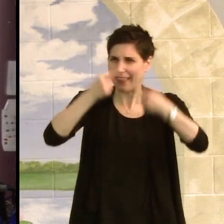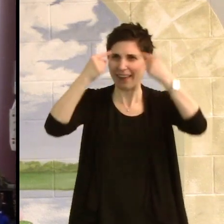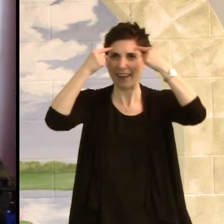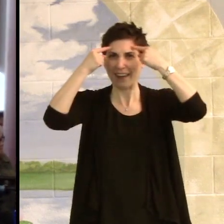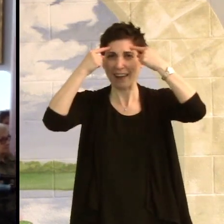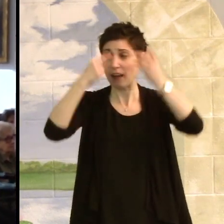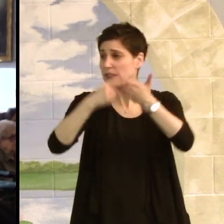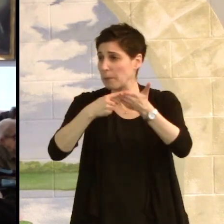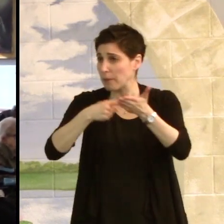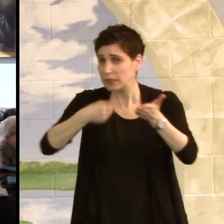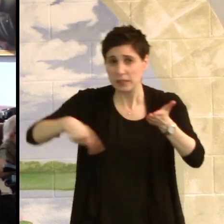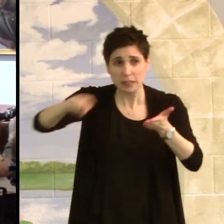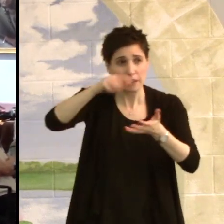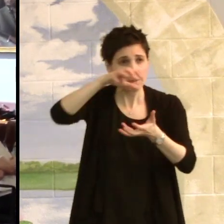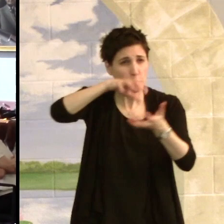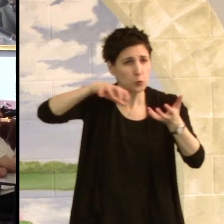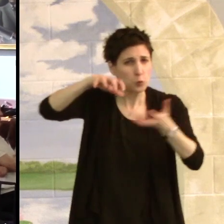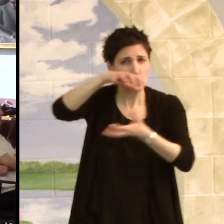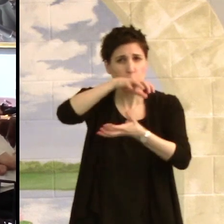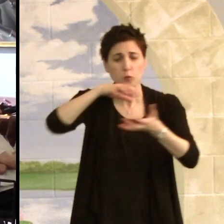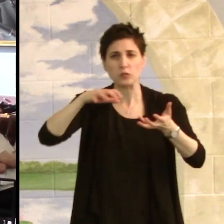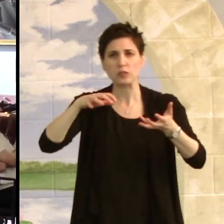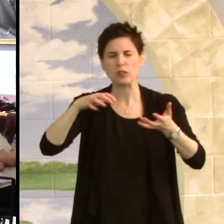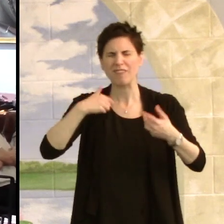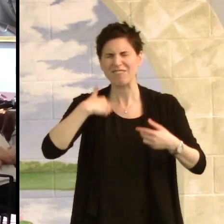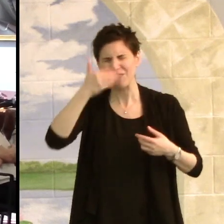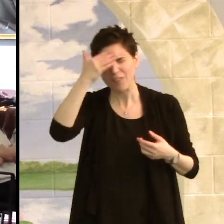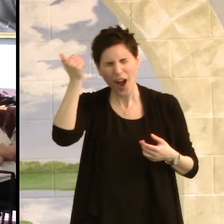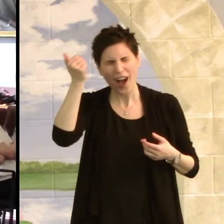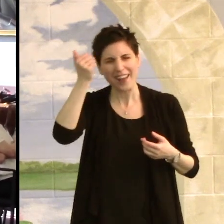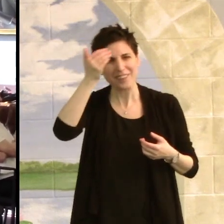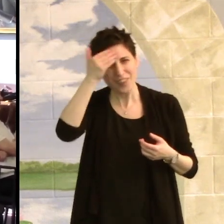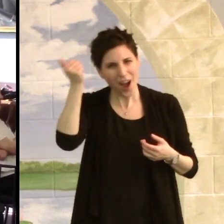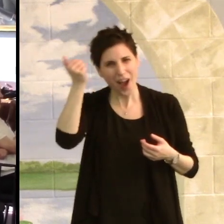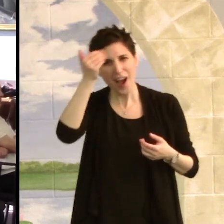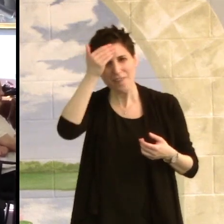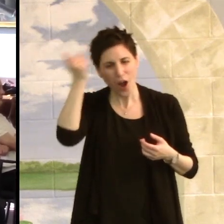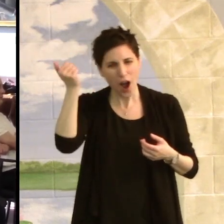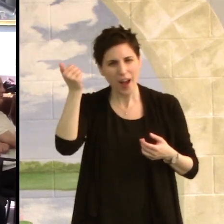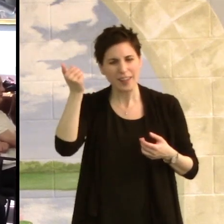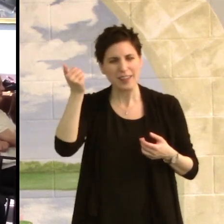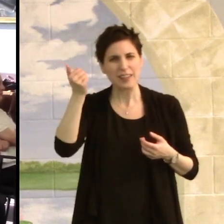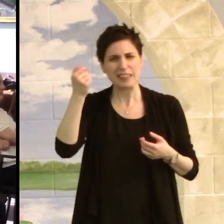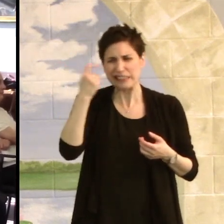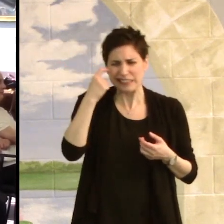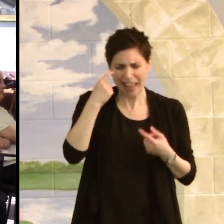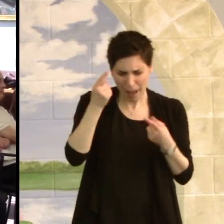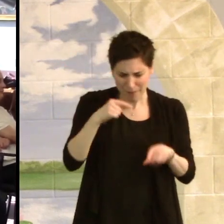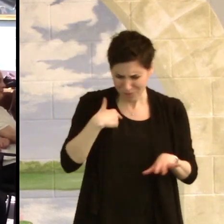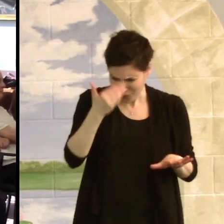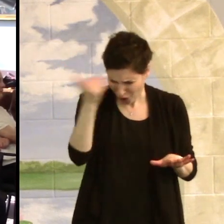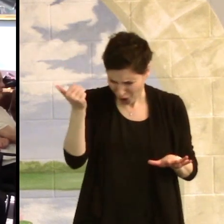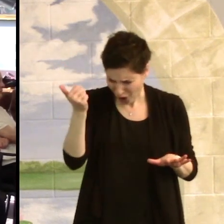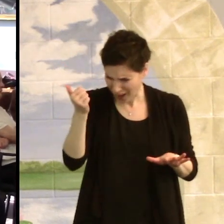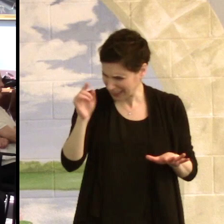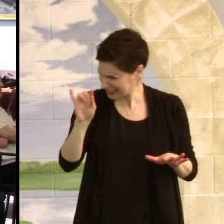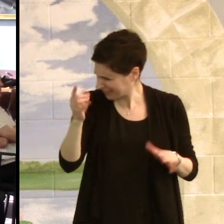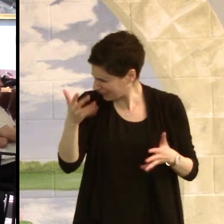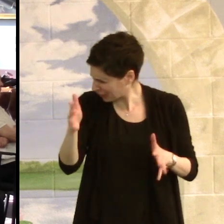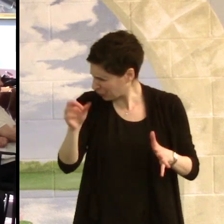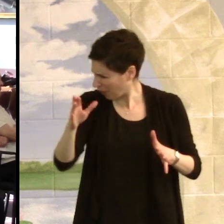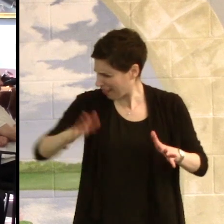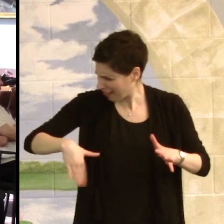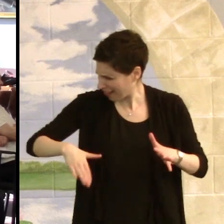sometimes confusion, loss of memory, short-term, long-term, loss